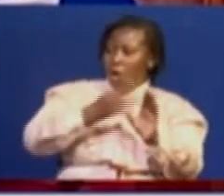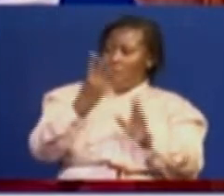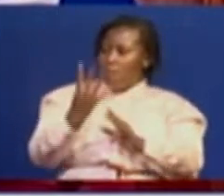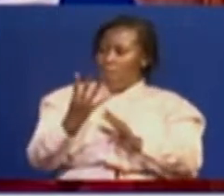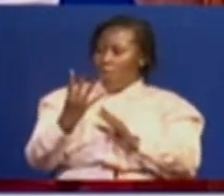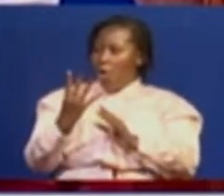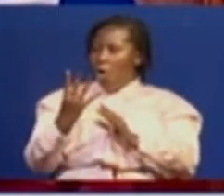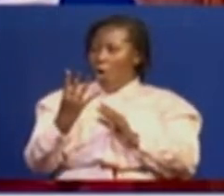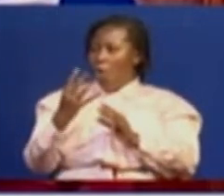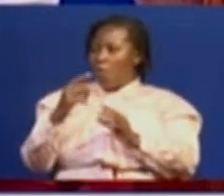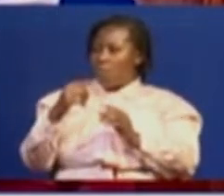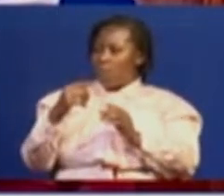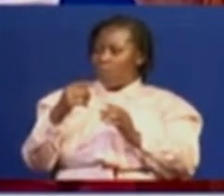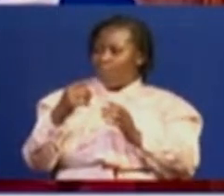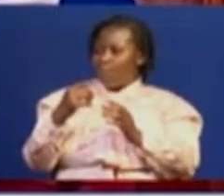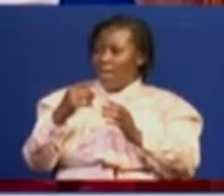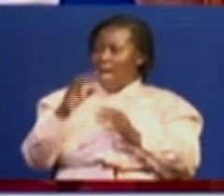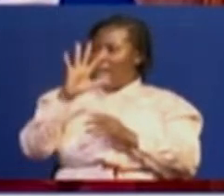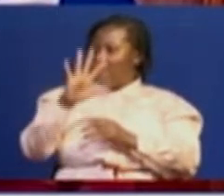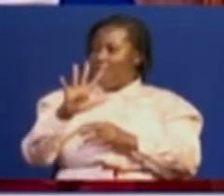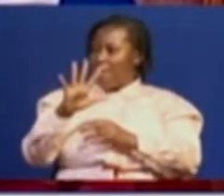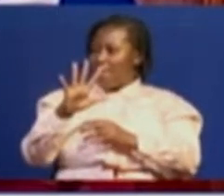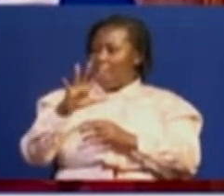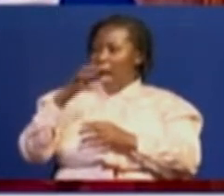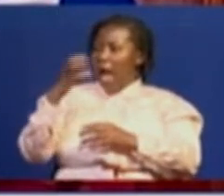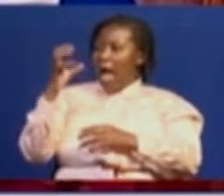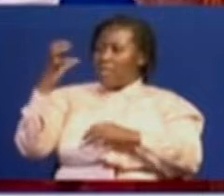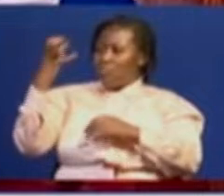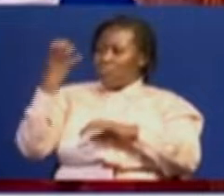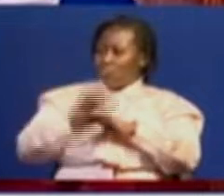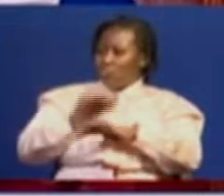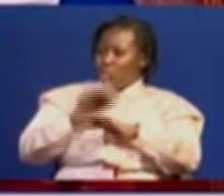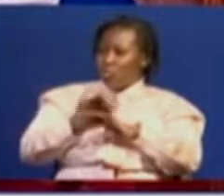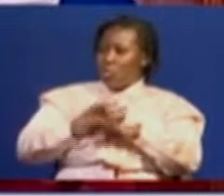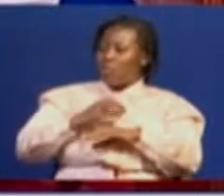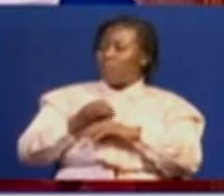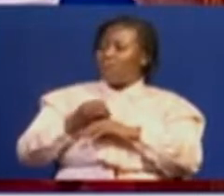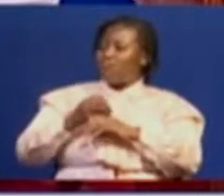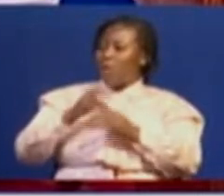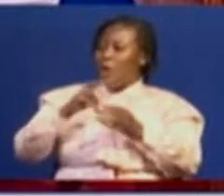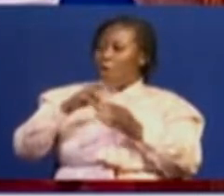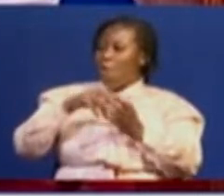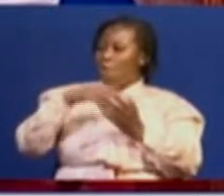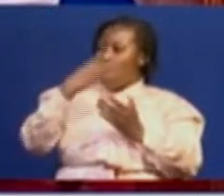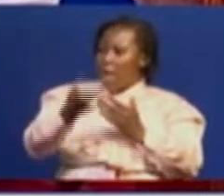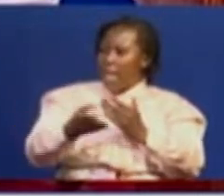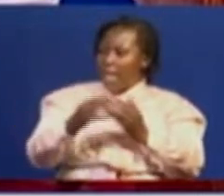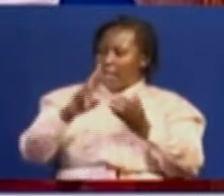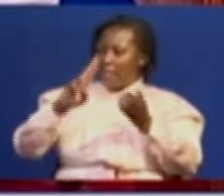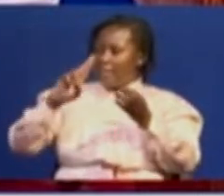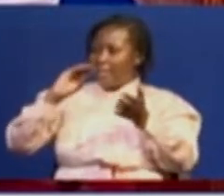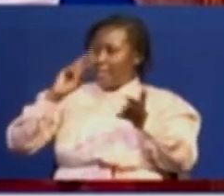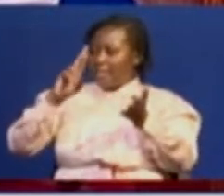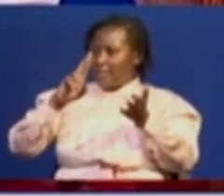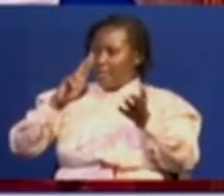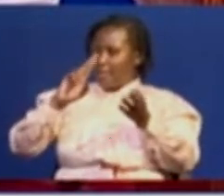vehicle tires, and 5 stones found in a motor vehicle make Sienta registration